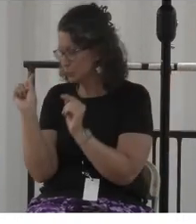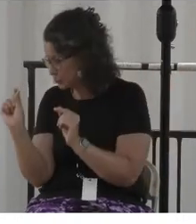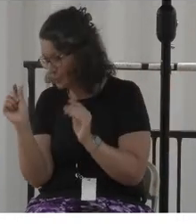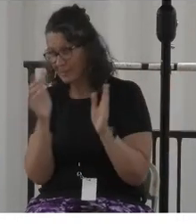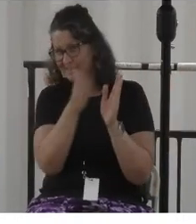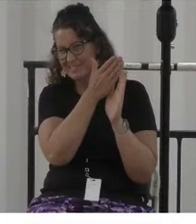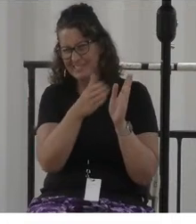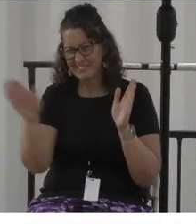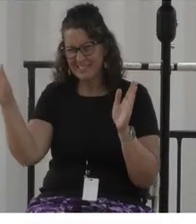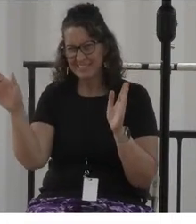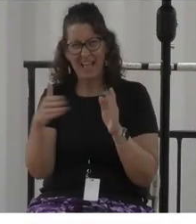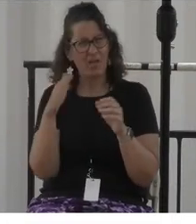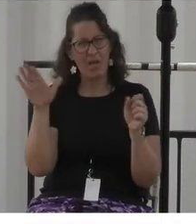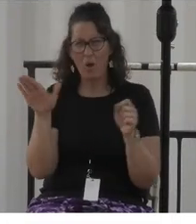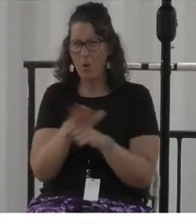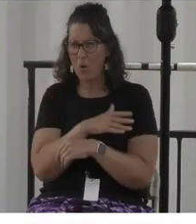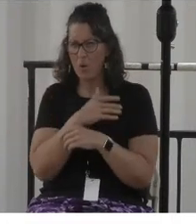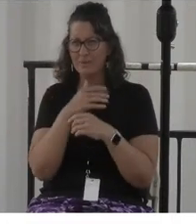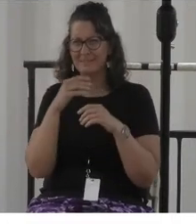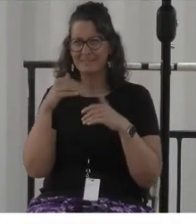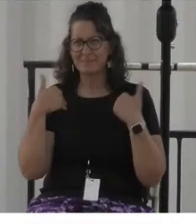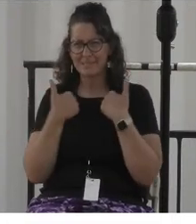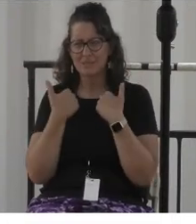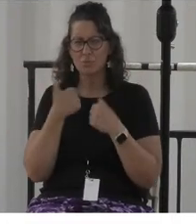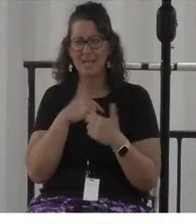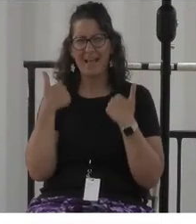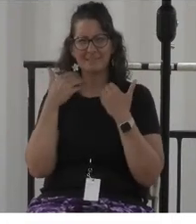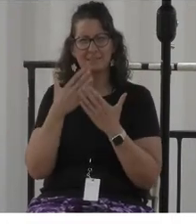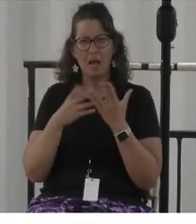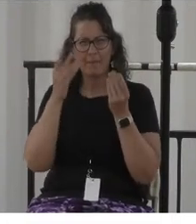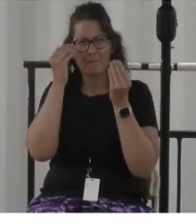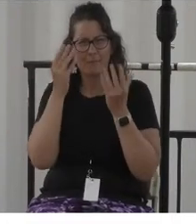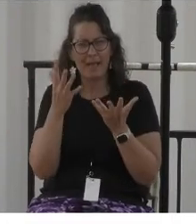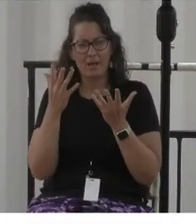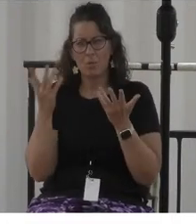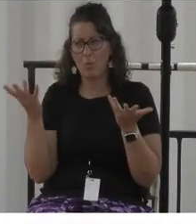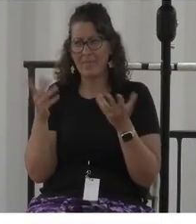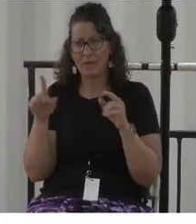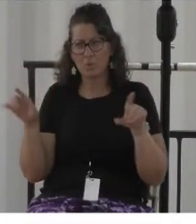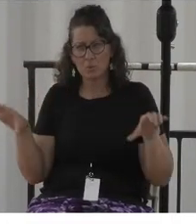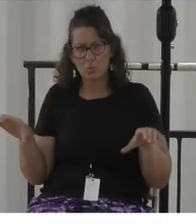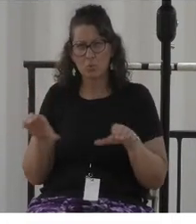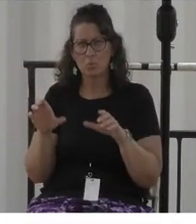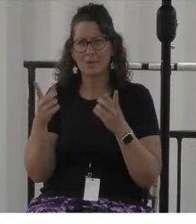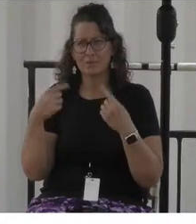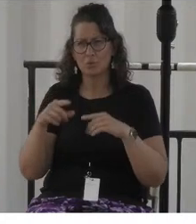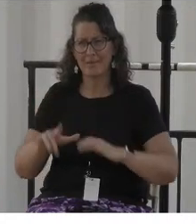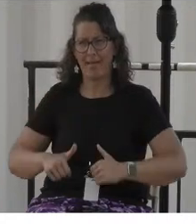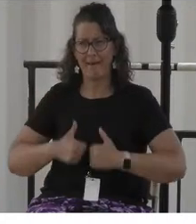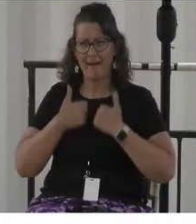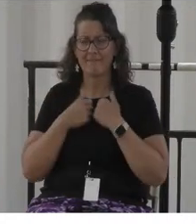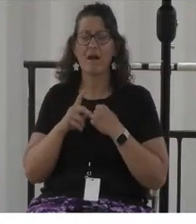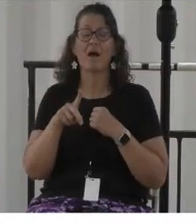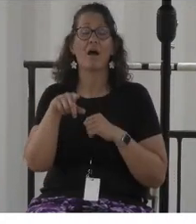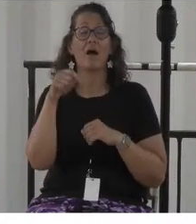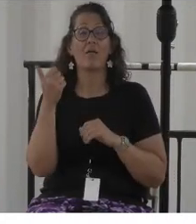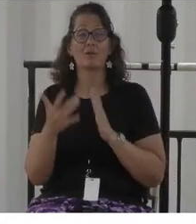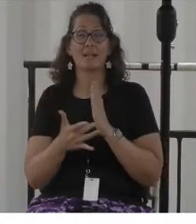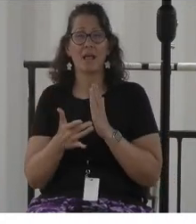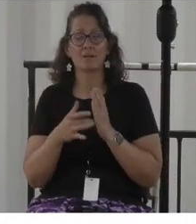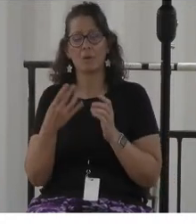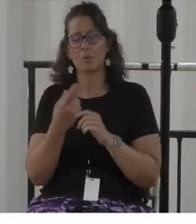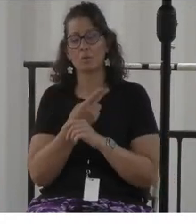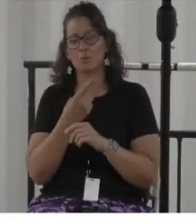least some information about what they're doing throughout their life cycle. And there's other technologies using artificial intelligence